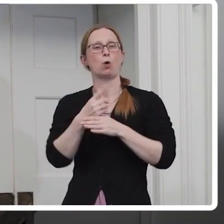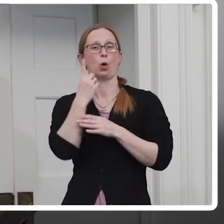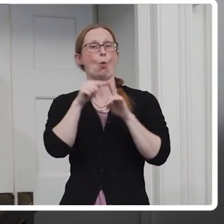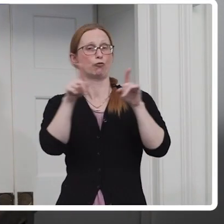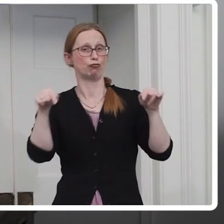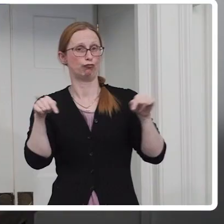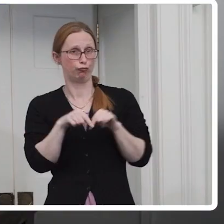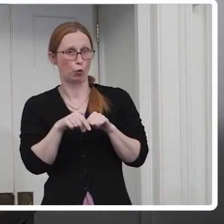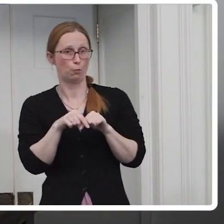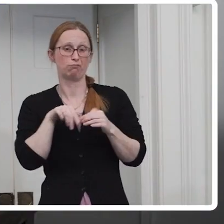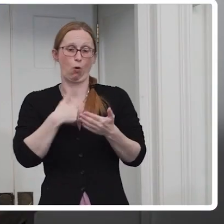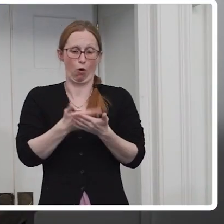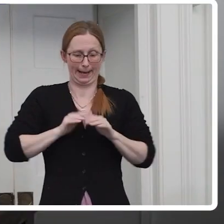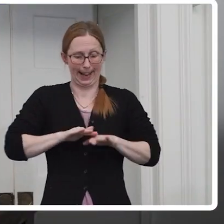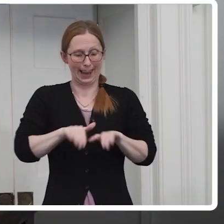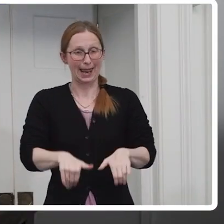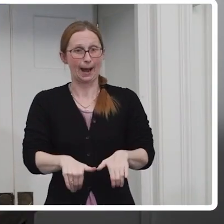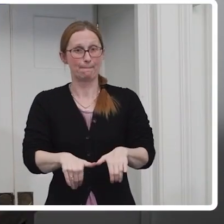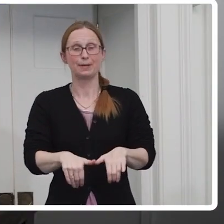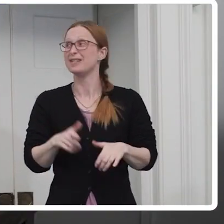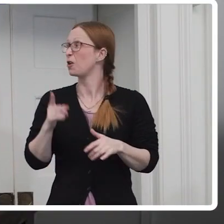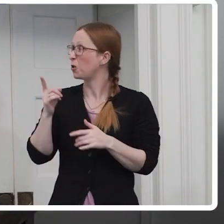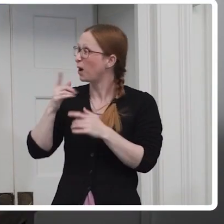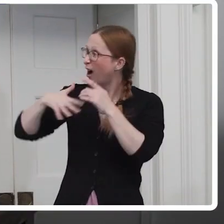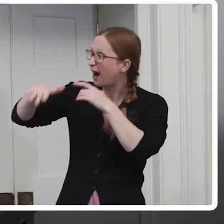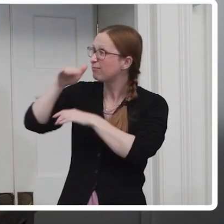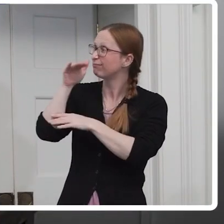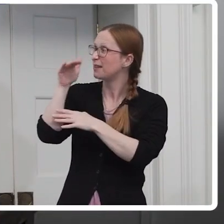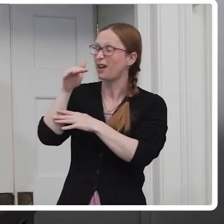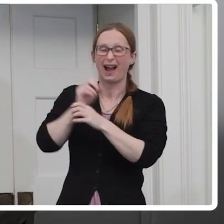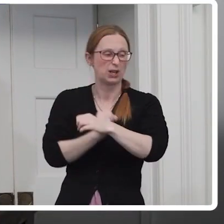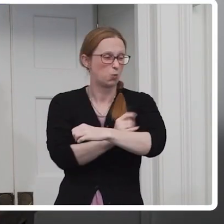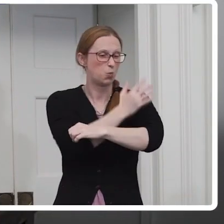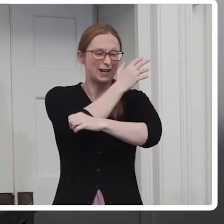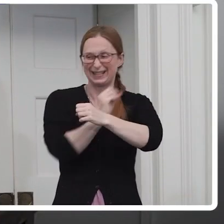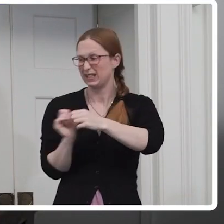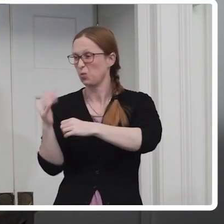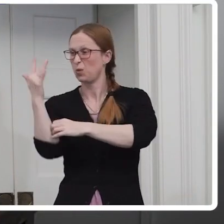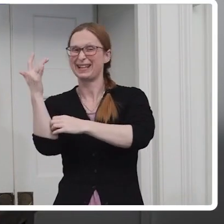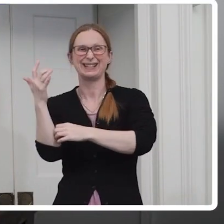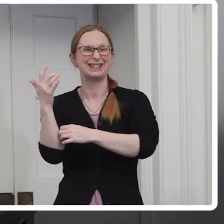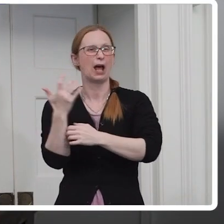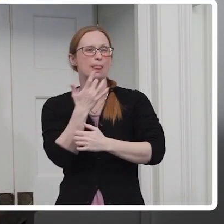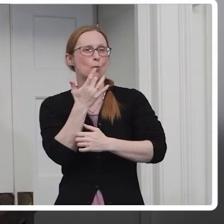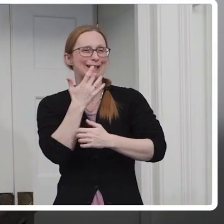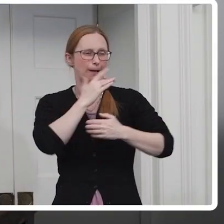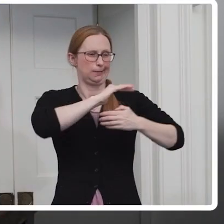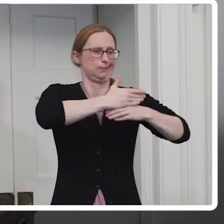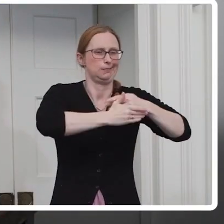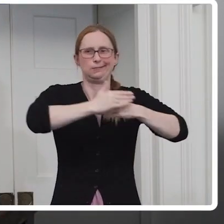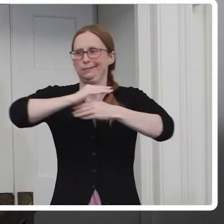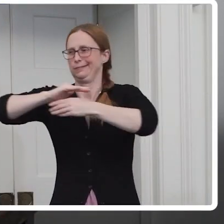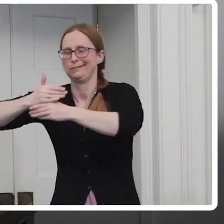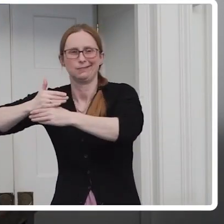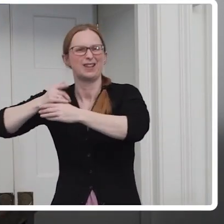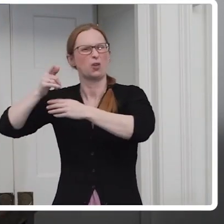work on her lap. And around her, the kind of weeds were growing up, and the windows were starting to jam shut. So the